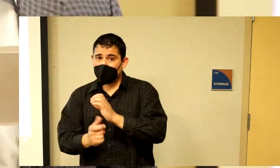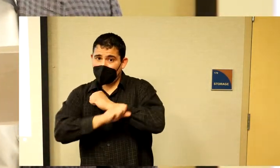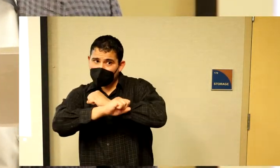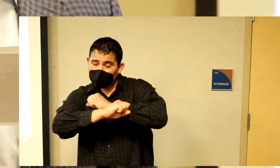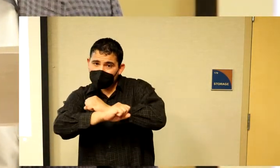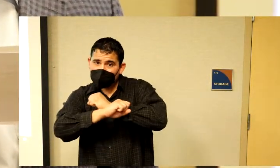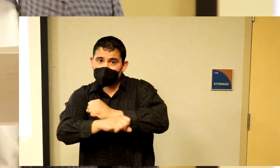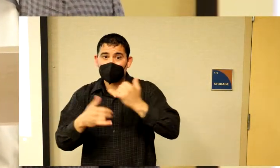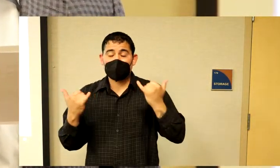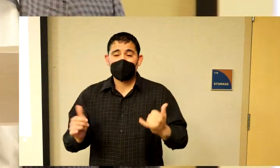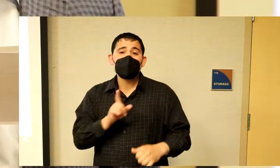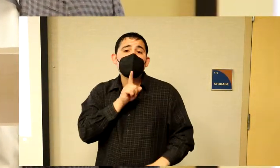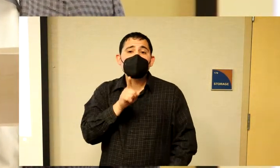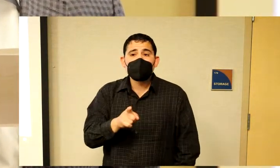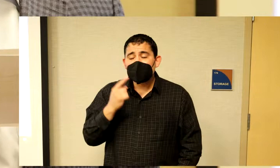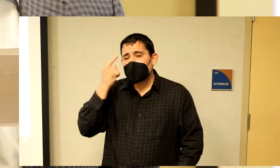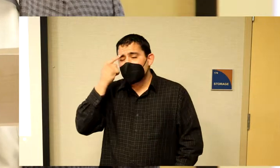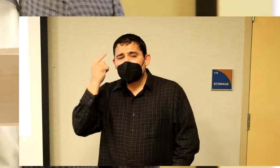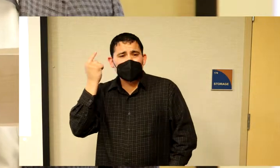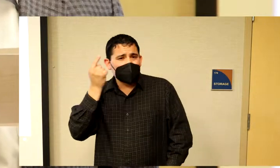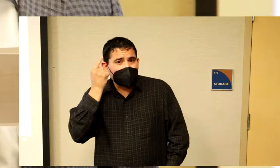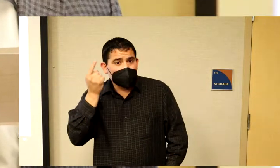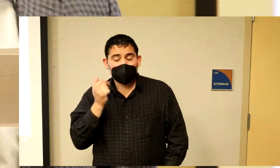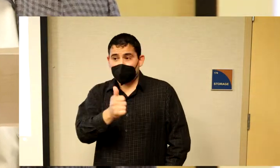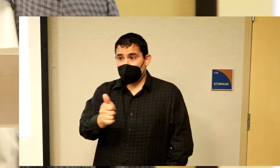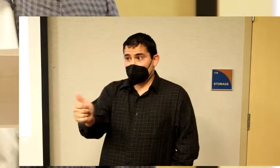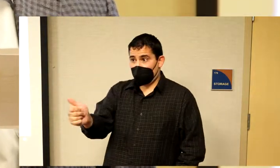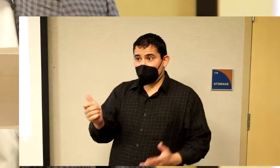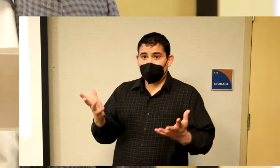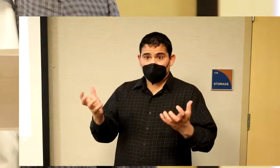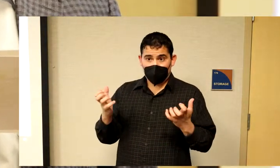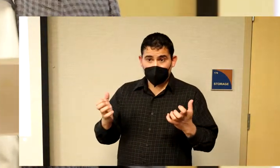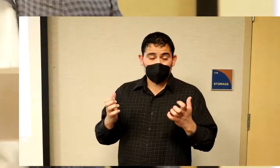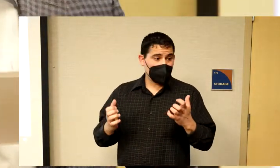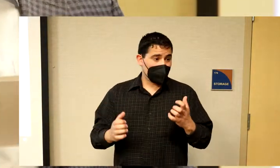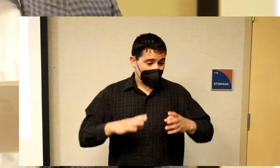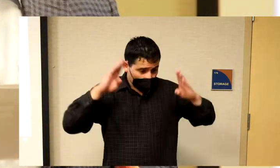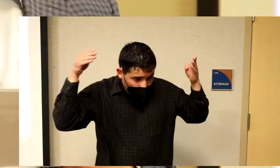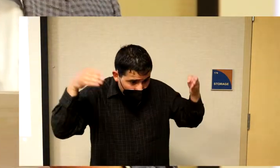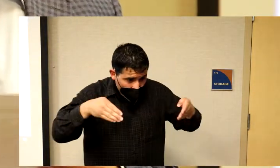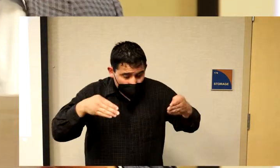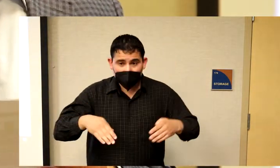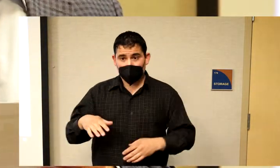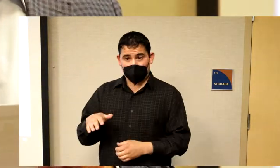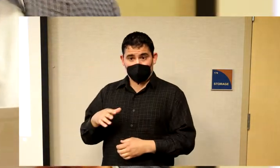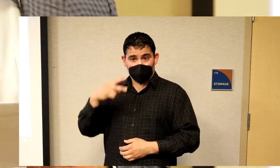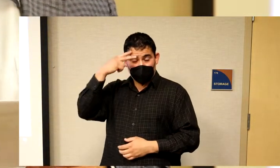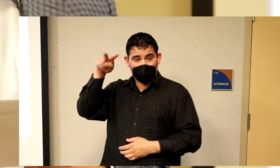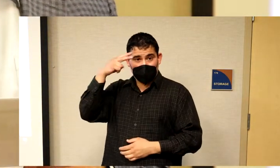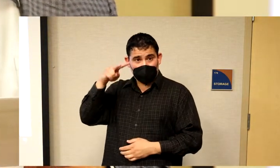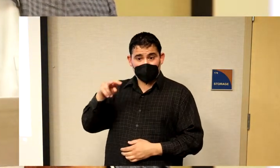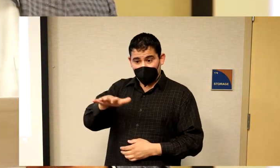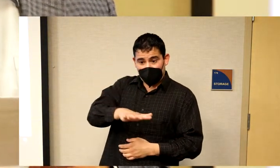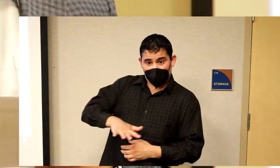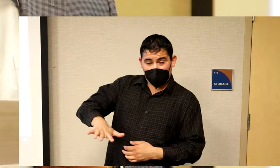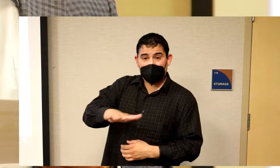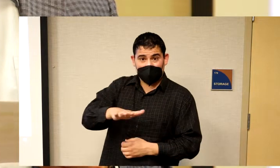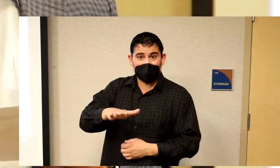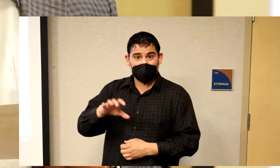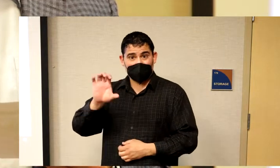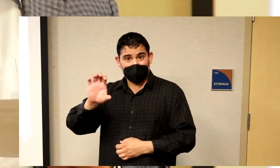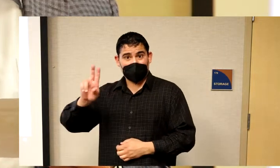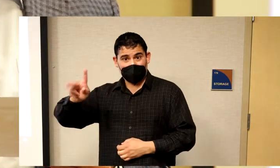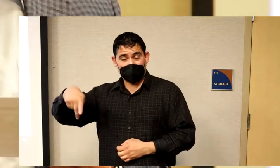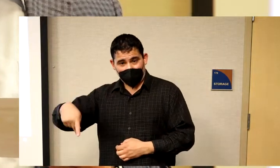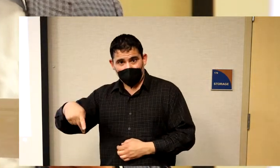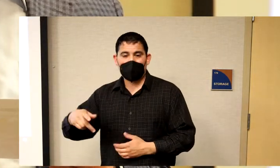to really consider, if you want to do 2 Latino CDAPs, then consider 2 effective Latino CDAPs, and consider